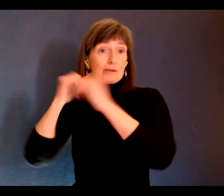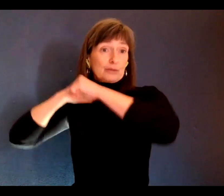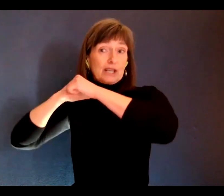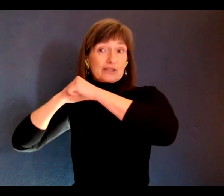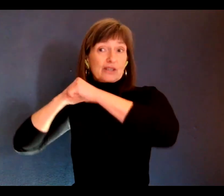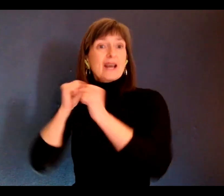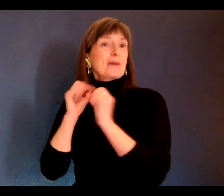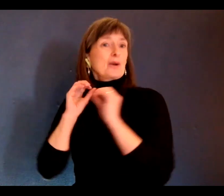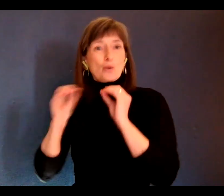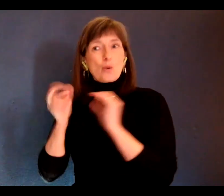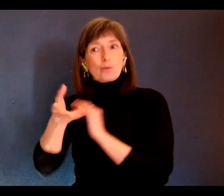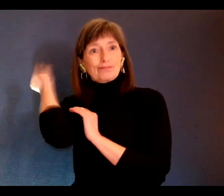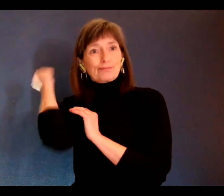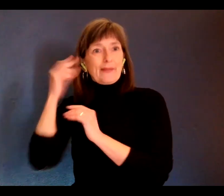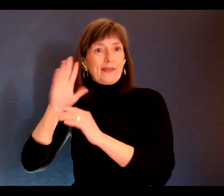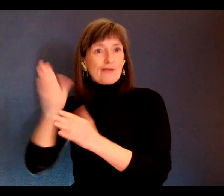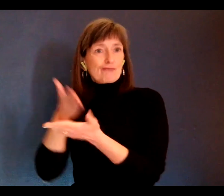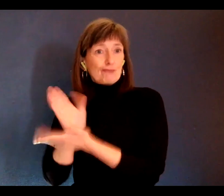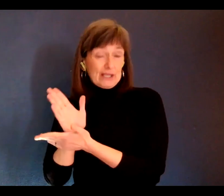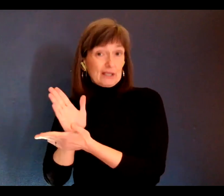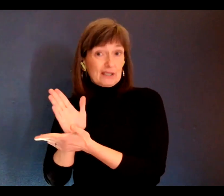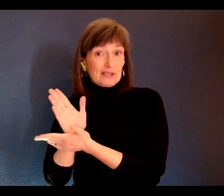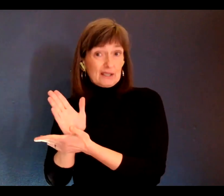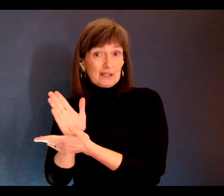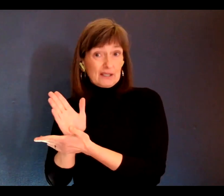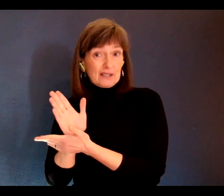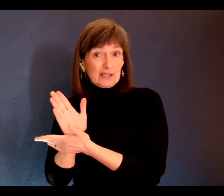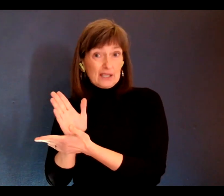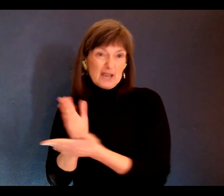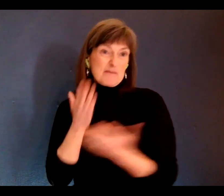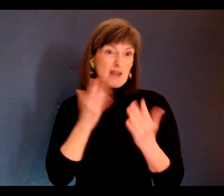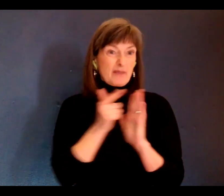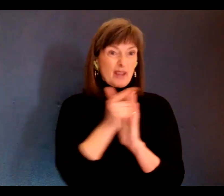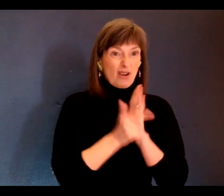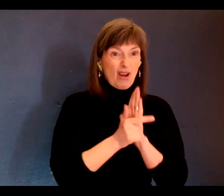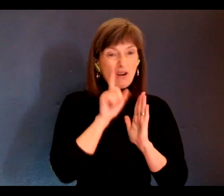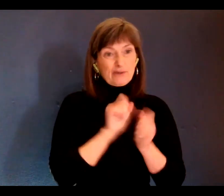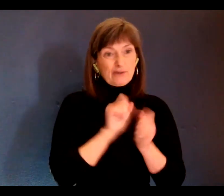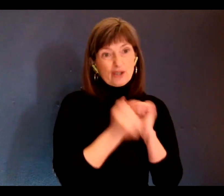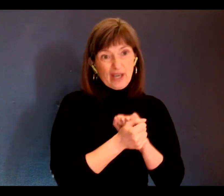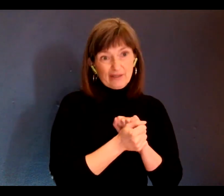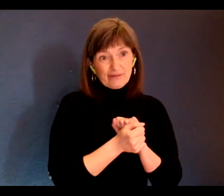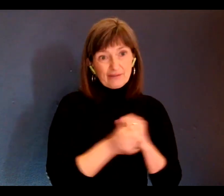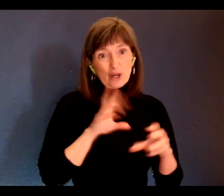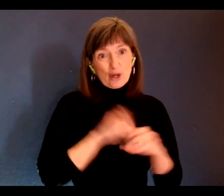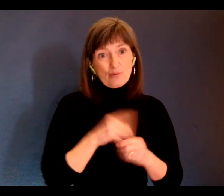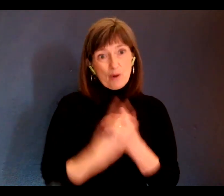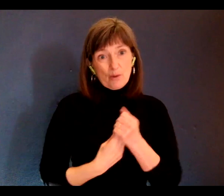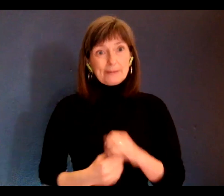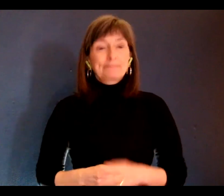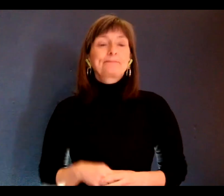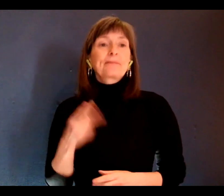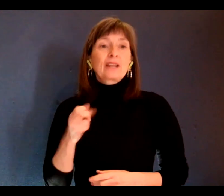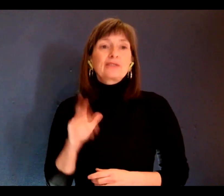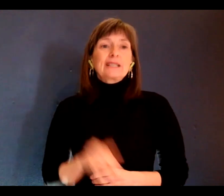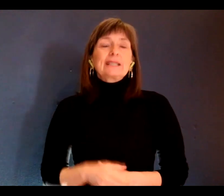away legal capacity? He's speaking of law reform to cover both issues. Yeah. I don't know if we're going to see